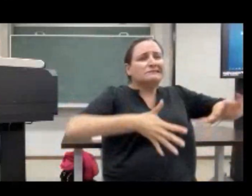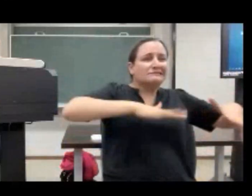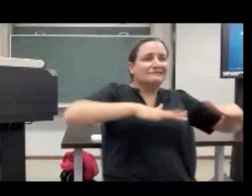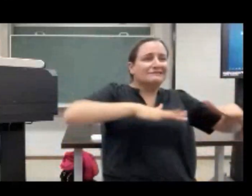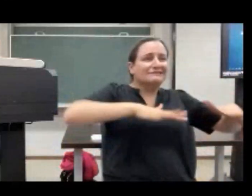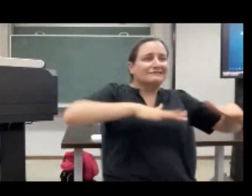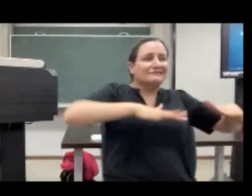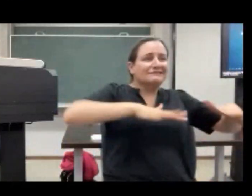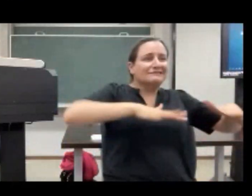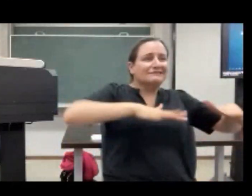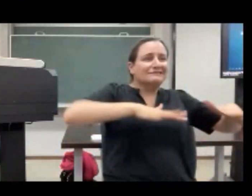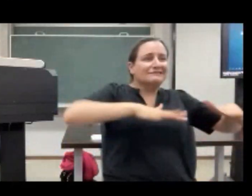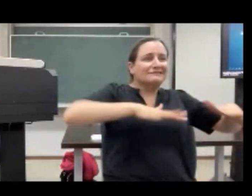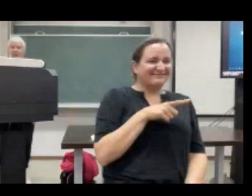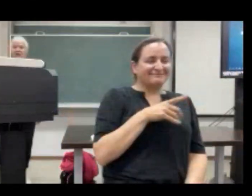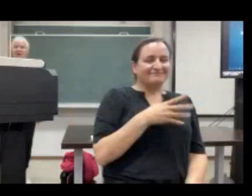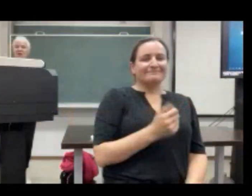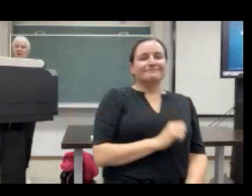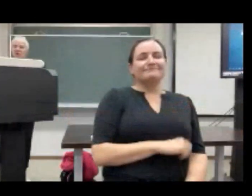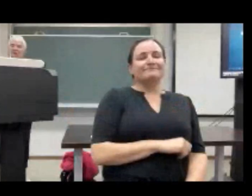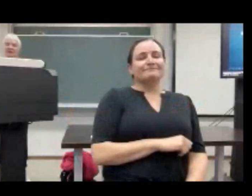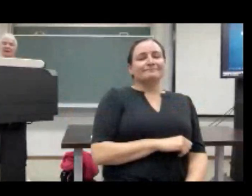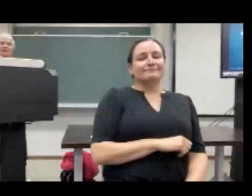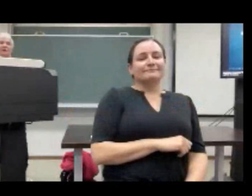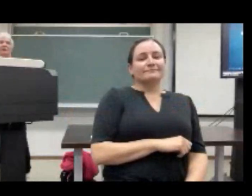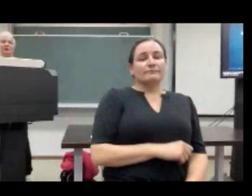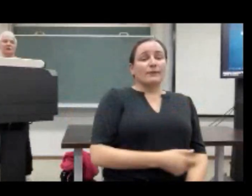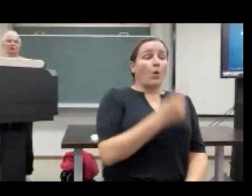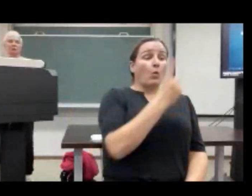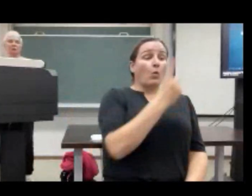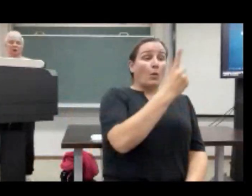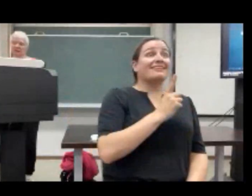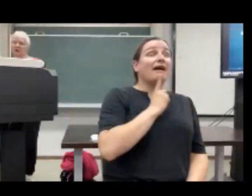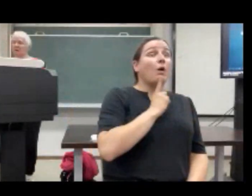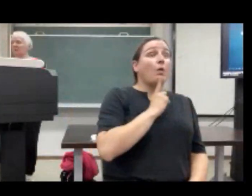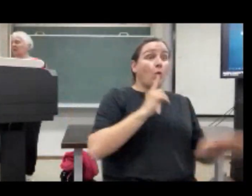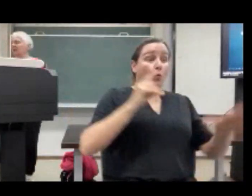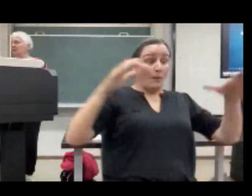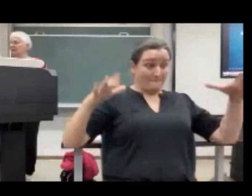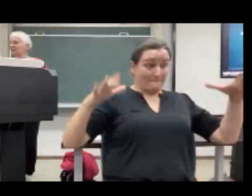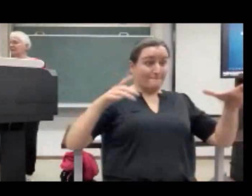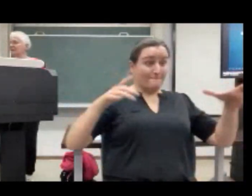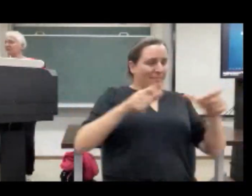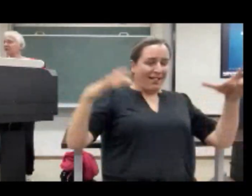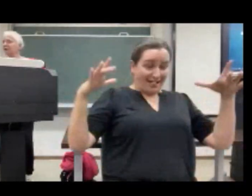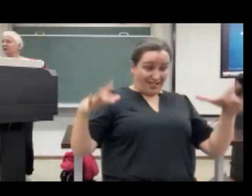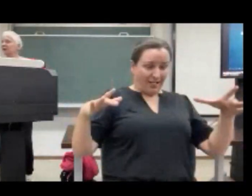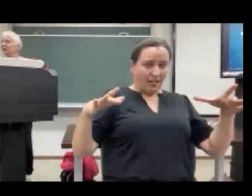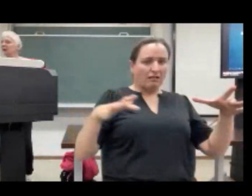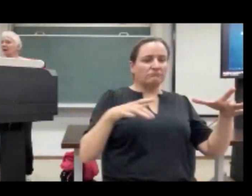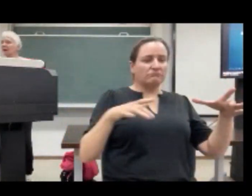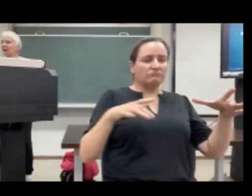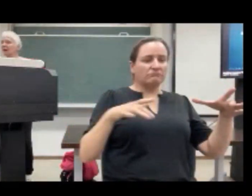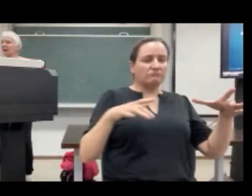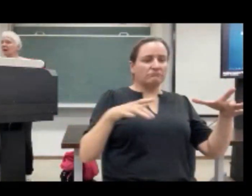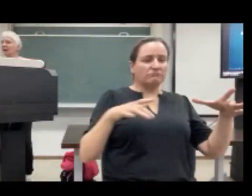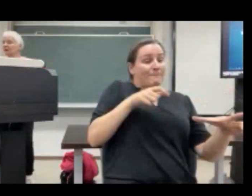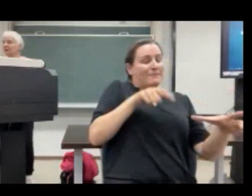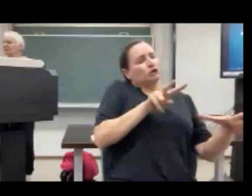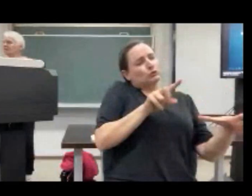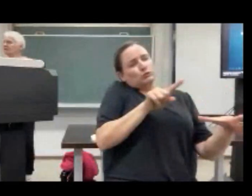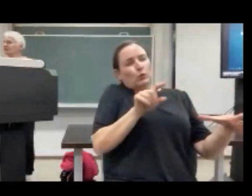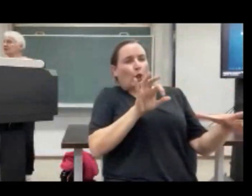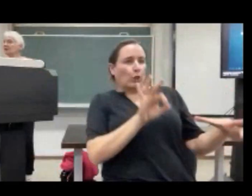reduced. 2 to 3 children per 1,000 across the world are prelingually deaf,